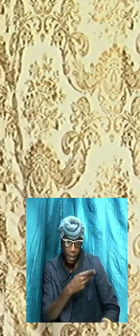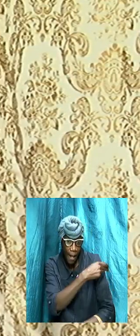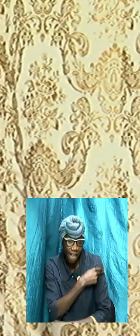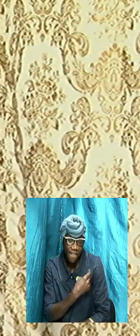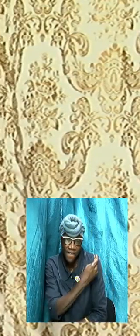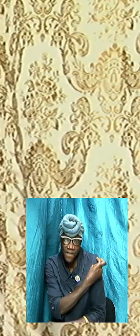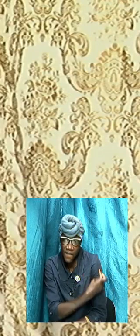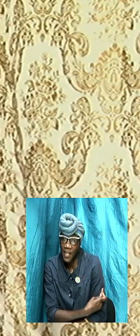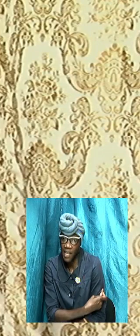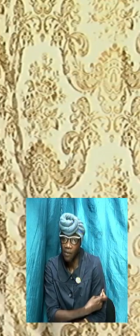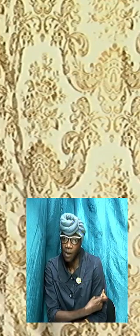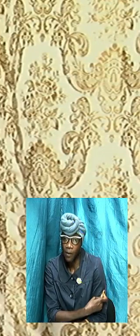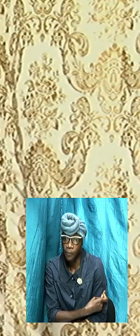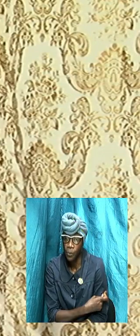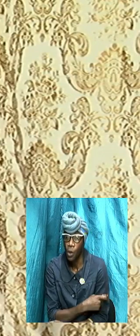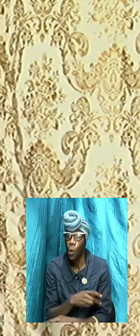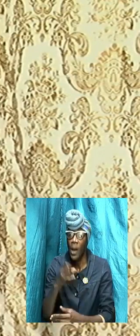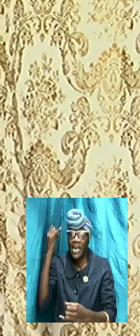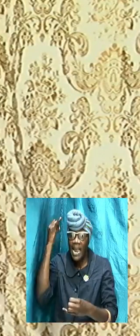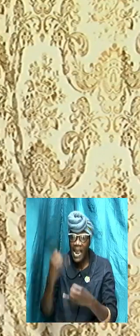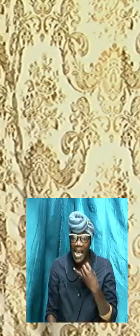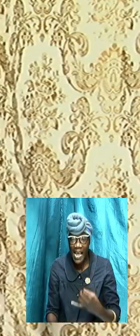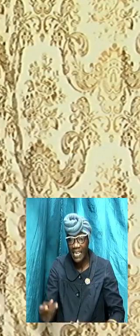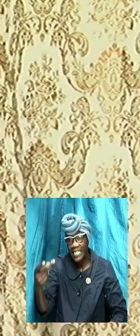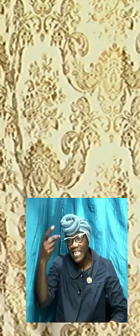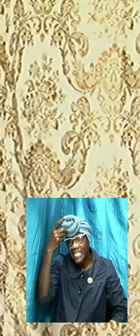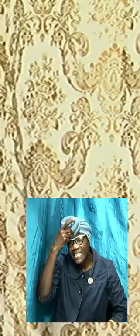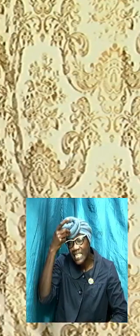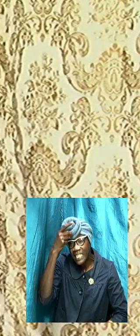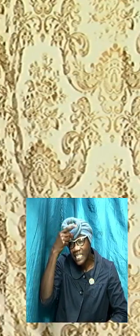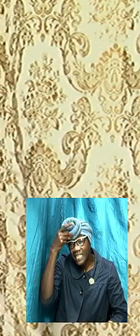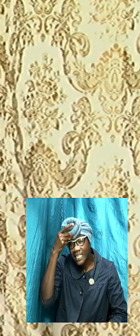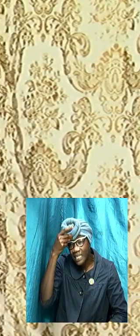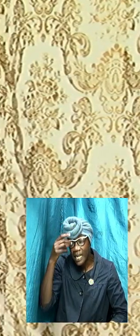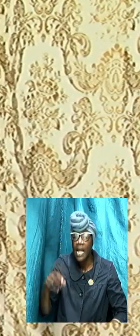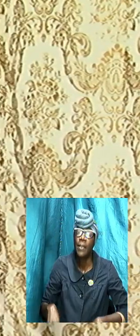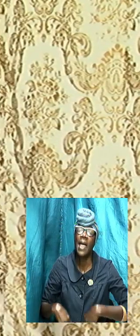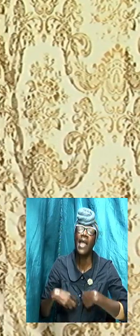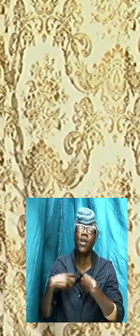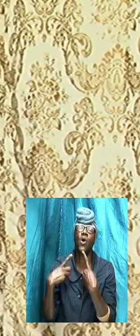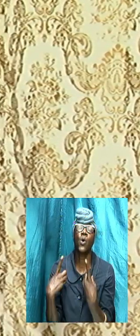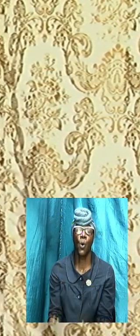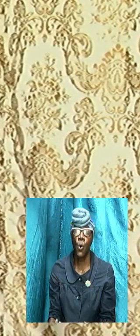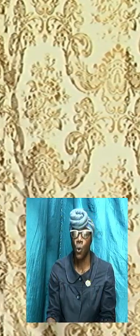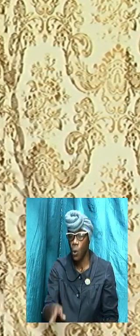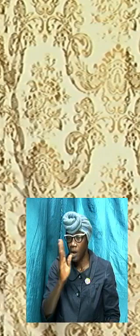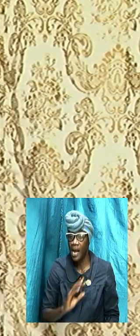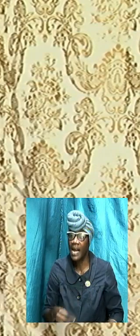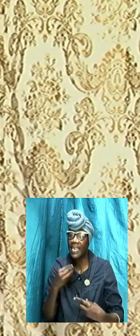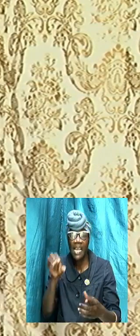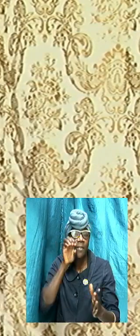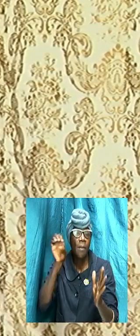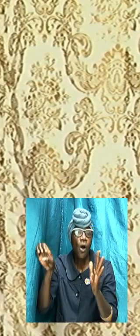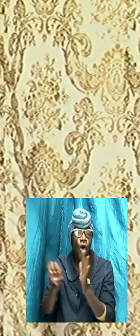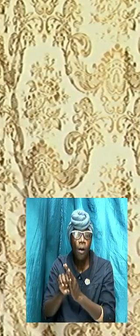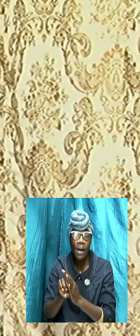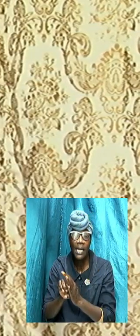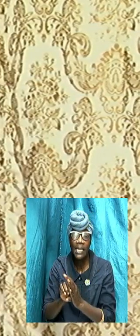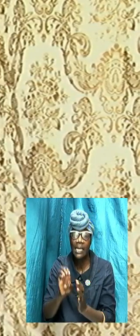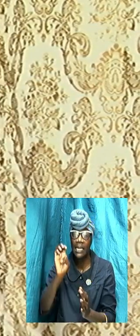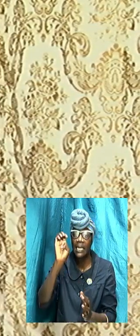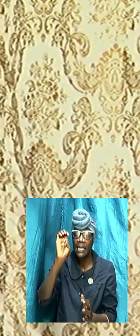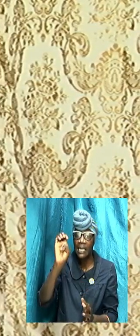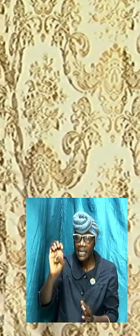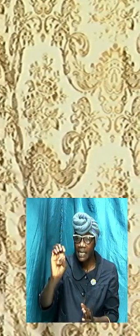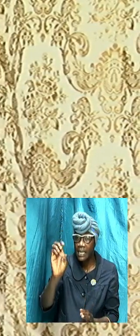last plague. Amen. They were allowed to go. And God gave them a command in Exodus chapter 12